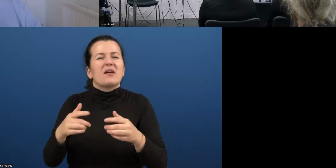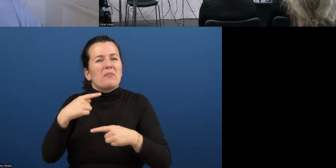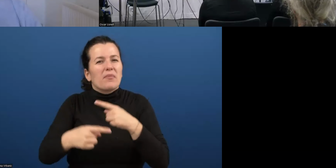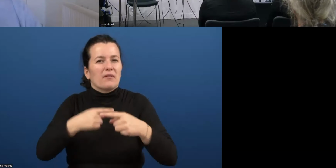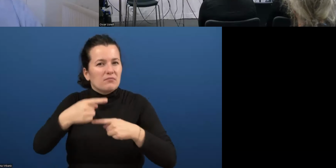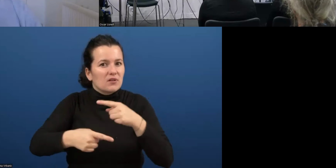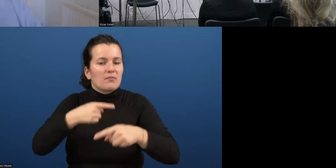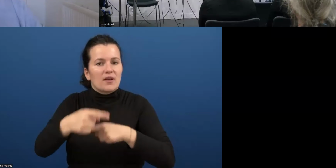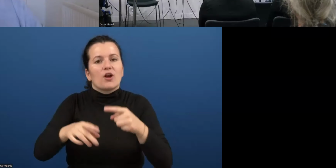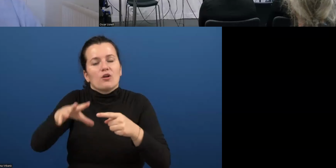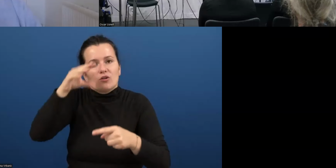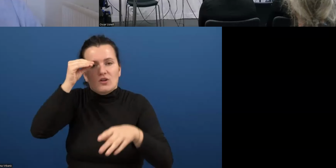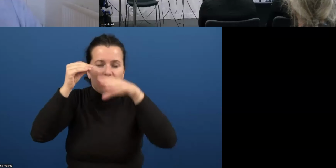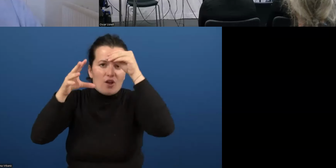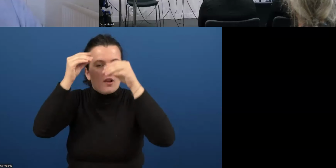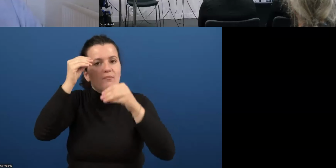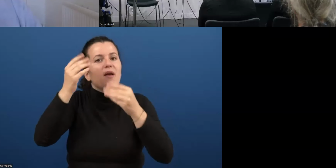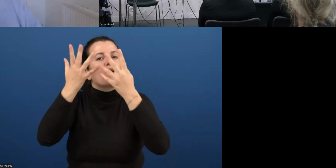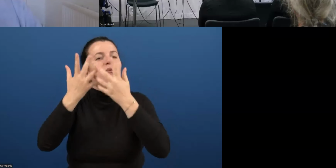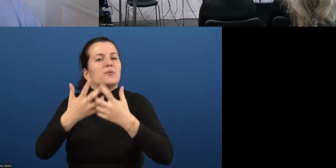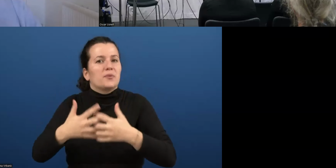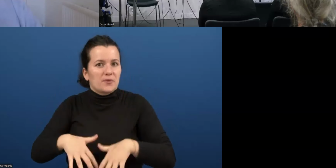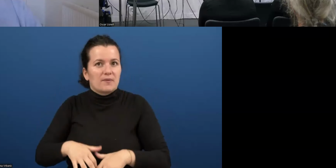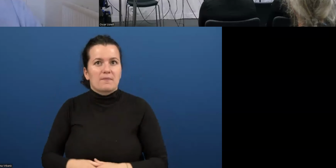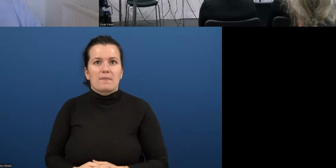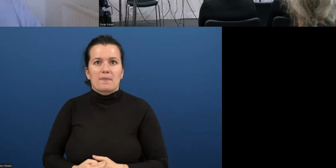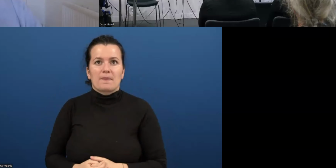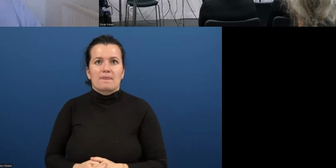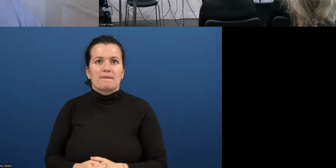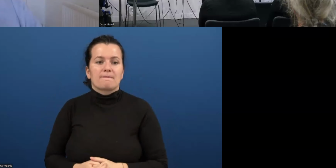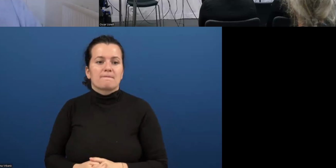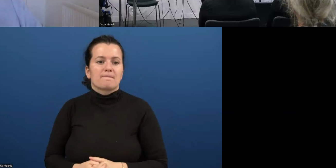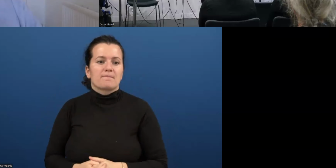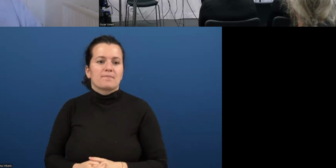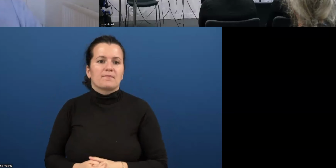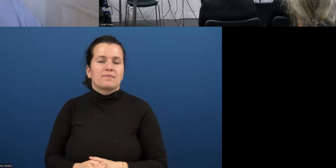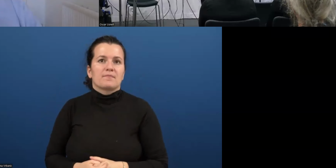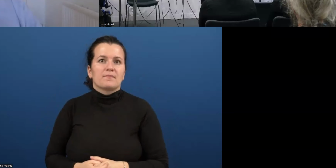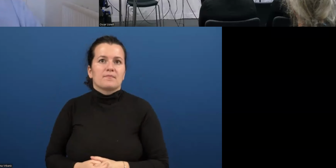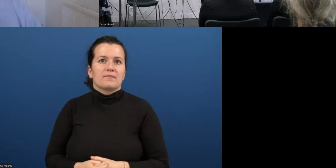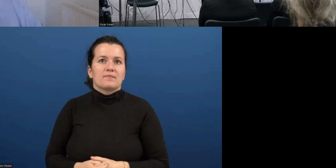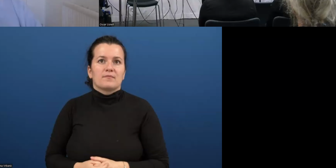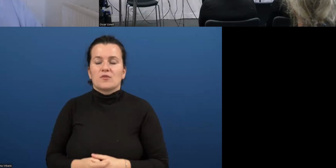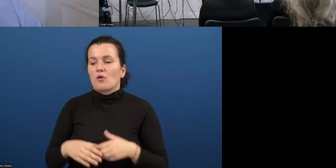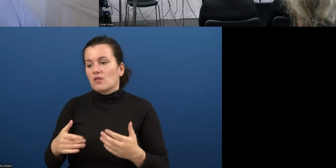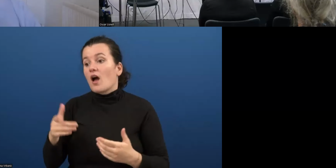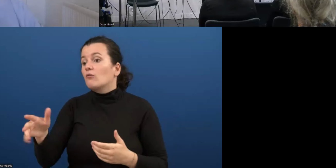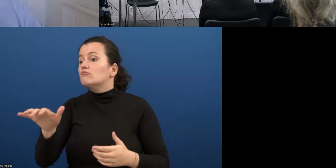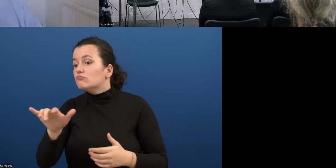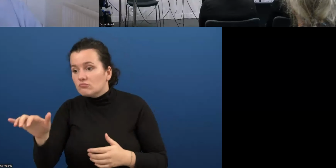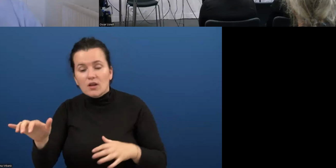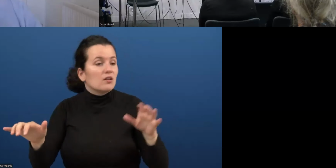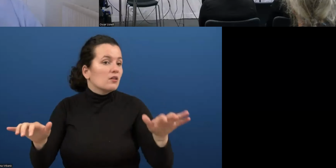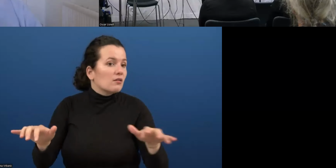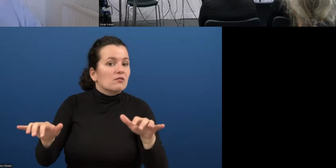anatomy agrees with it. On the other hand, we also like dissonances, provided we're released from them. So we get to do those